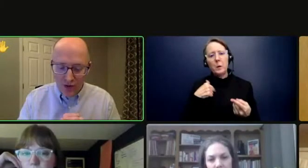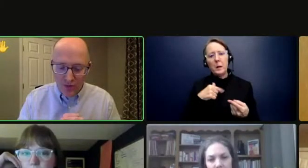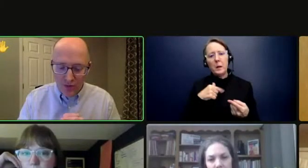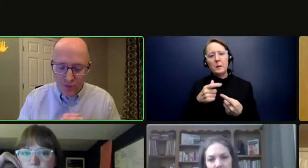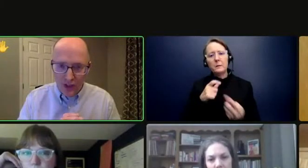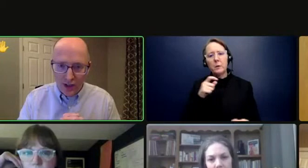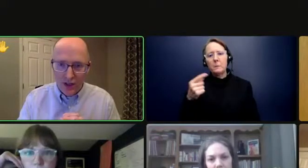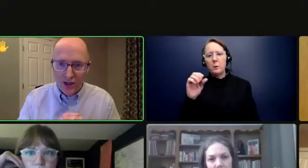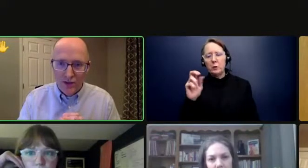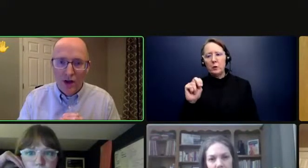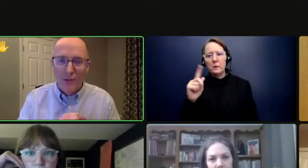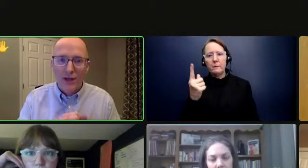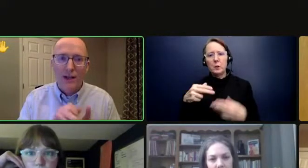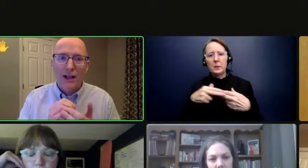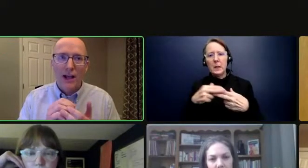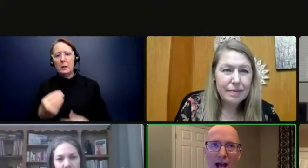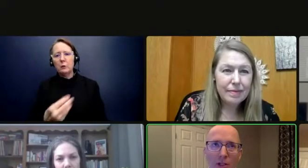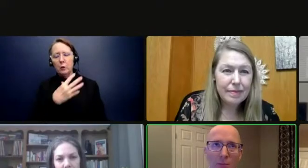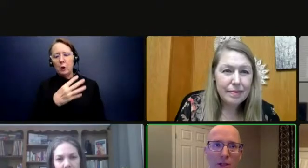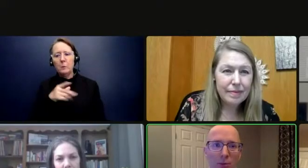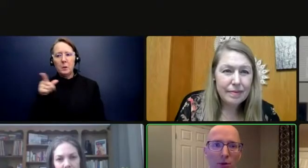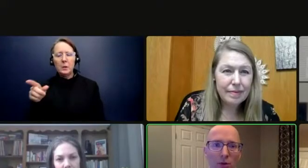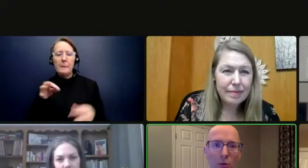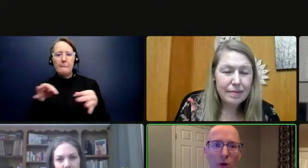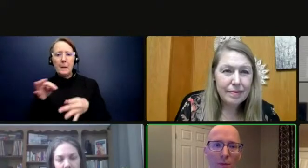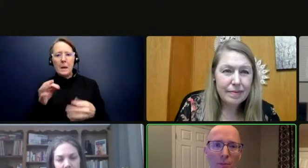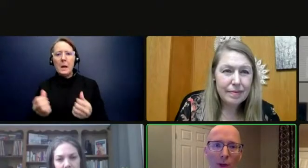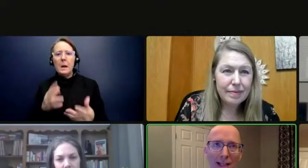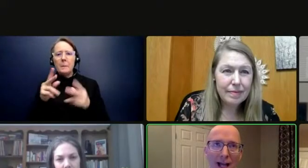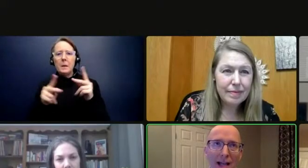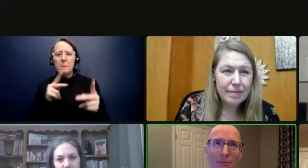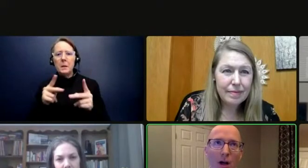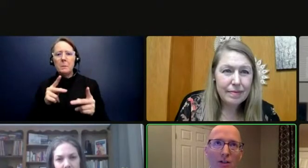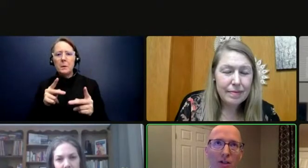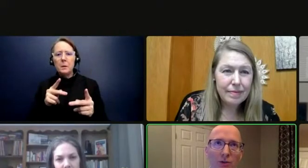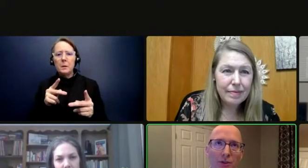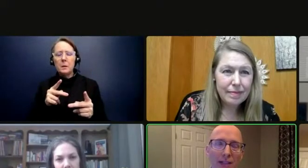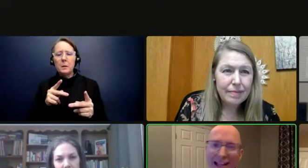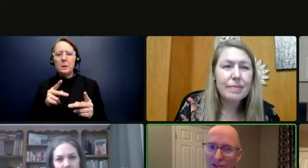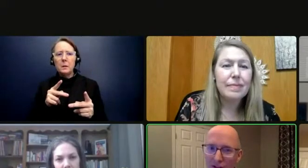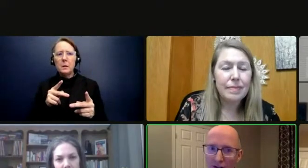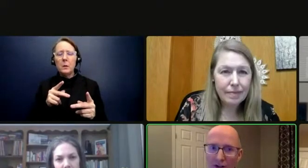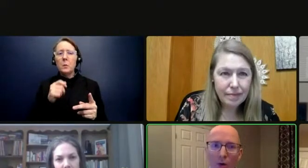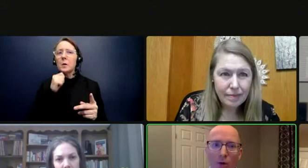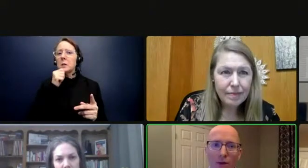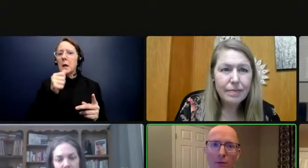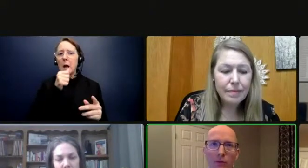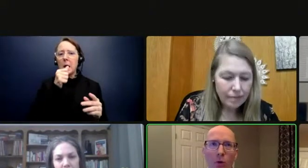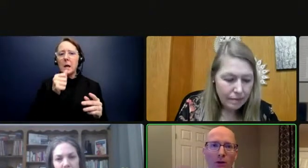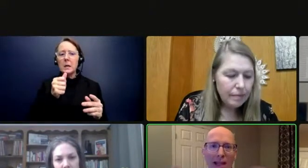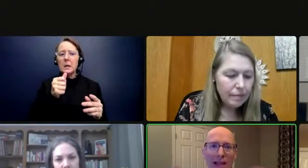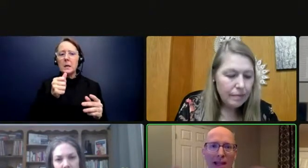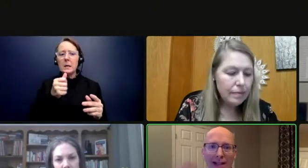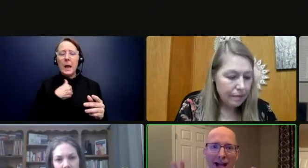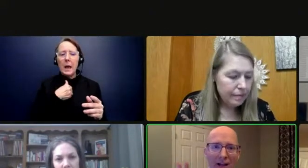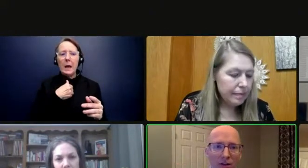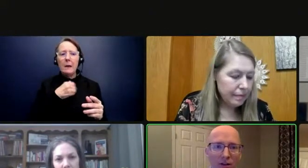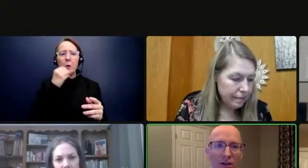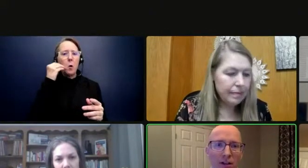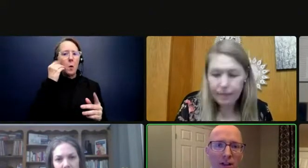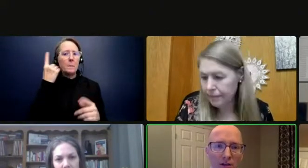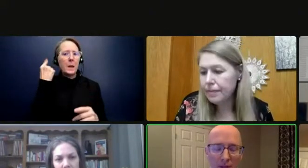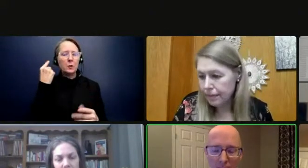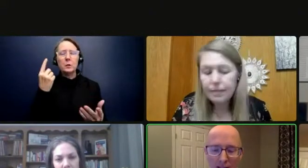slideshow where you talk about how many people were at the point in time unsheltered last year or the year before, like